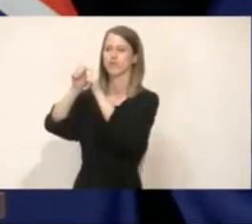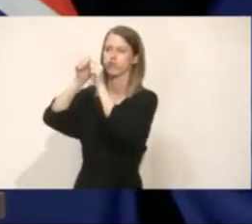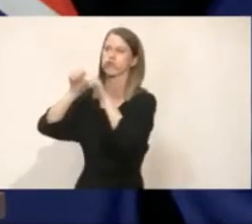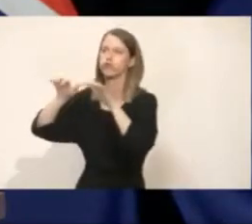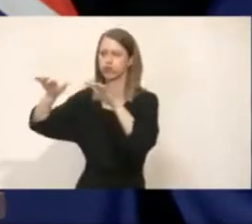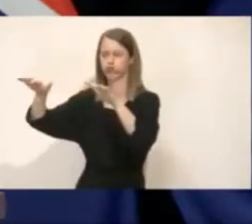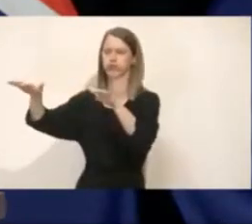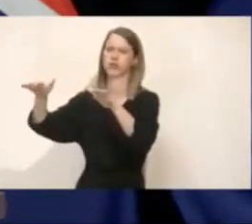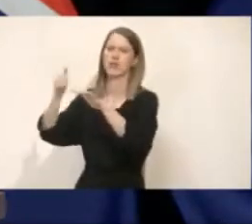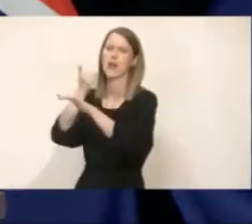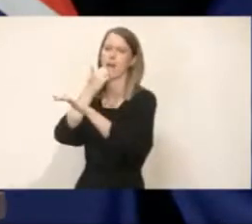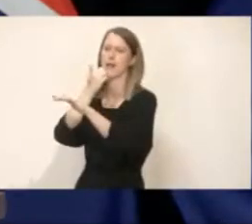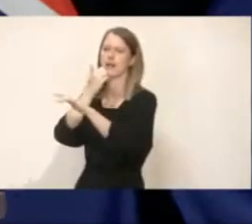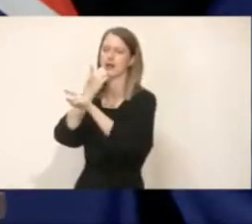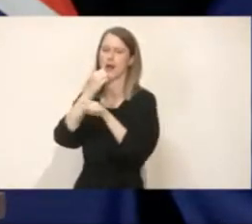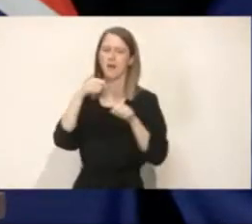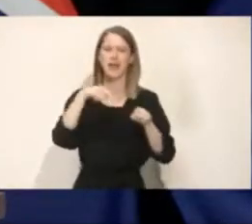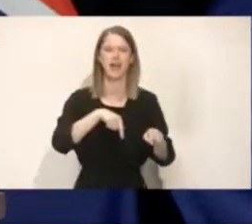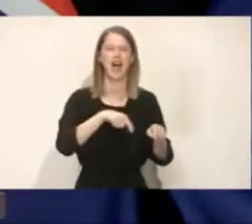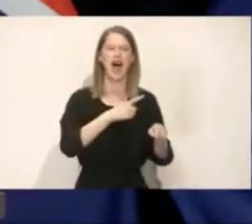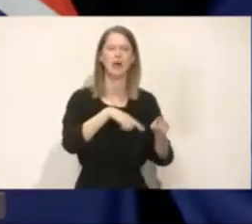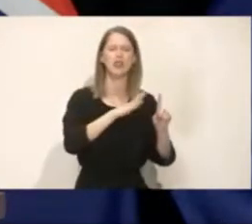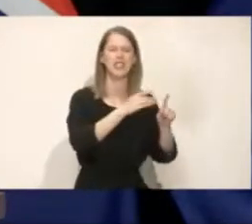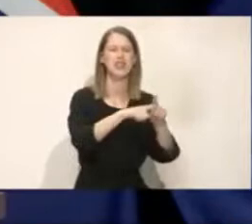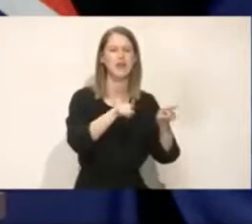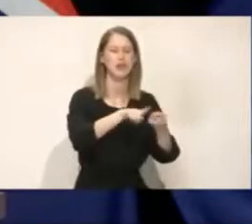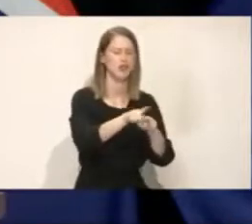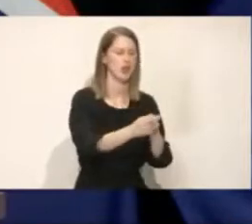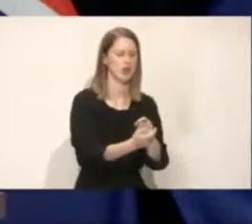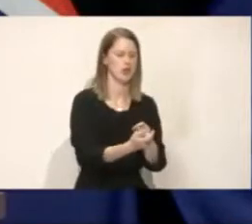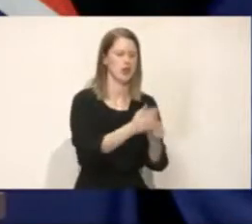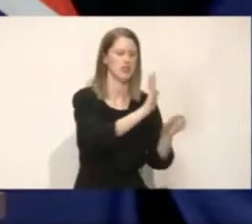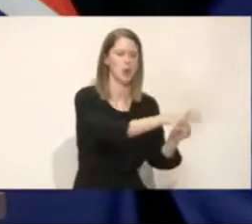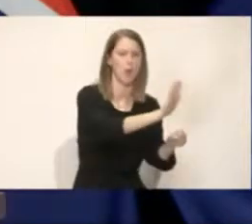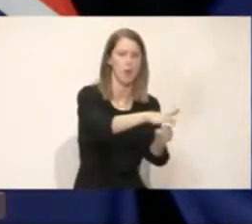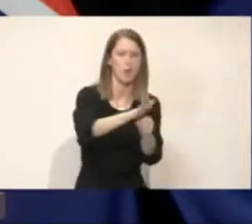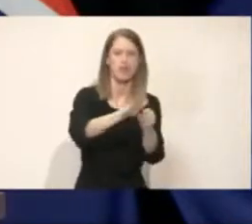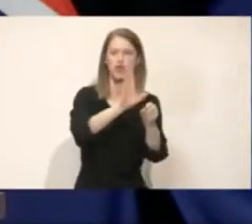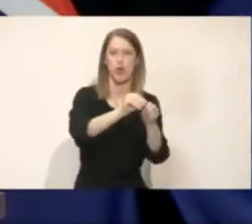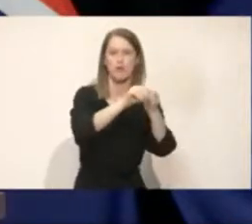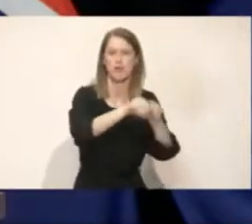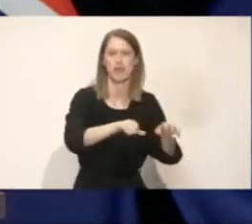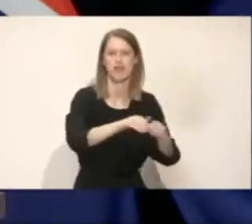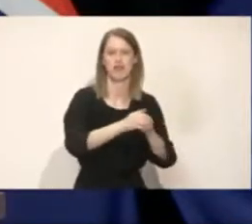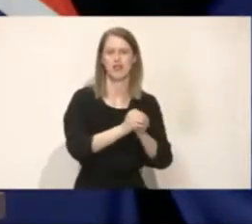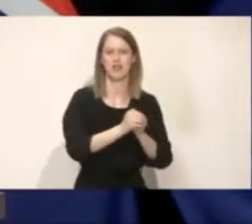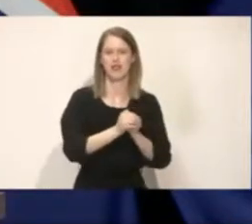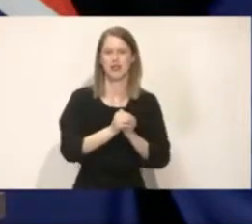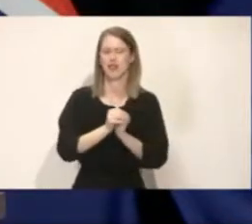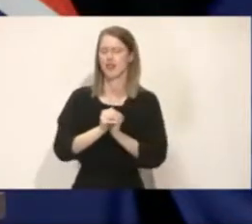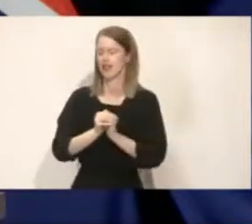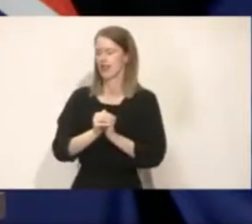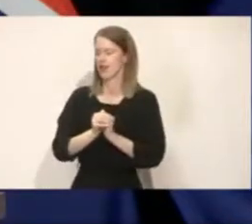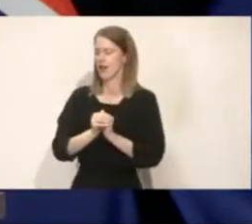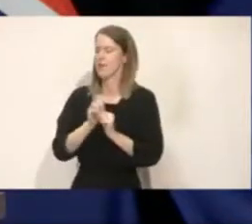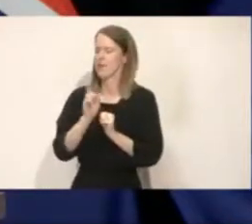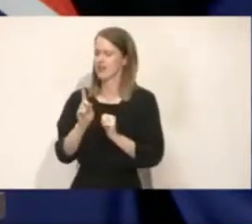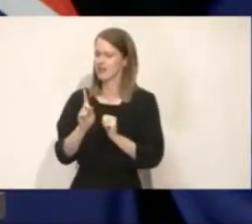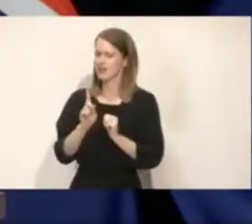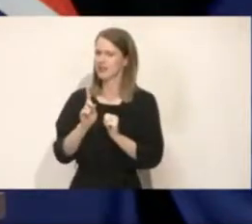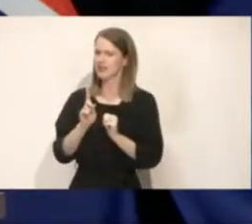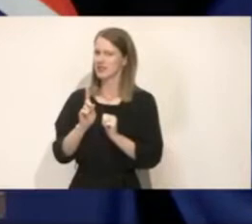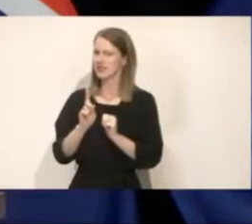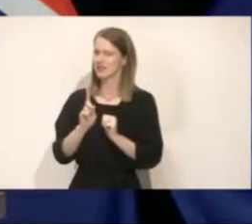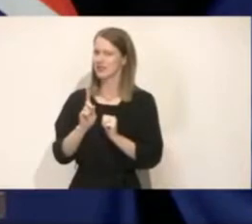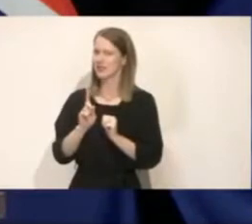health systems. But we have a stamp it out strategy, so quite different. But all of it requires, though, a